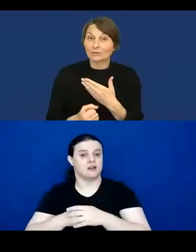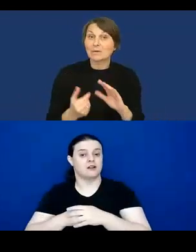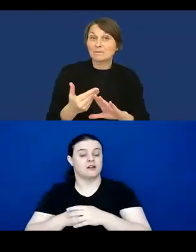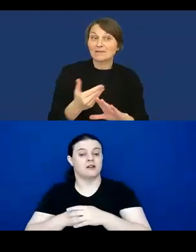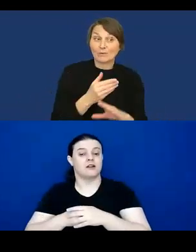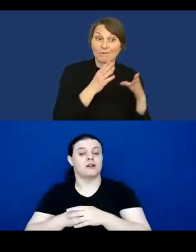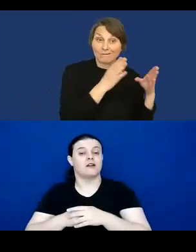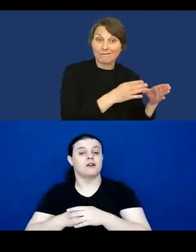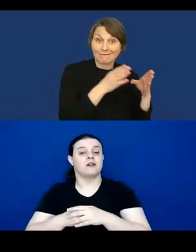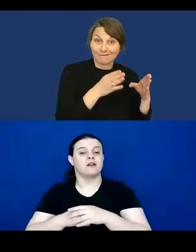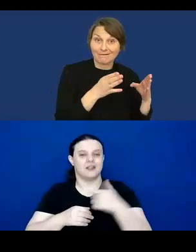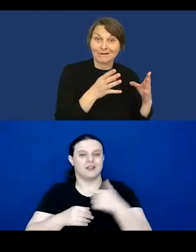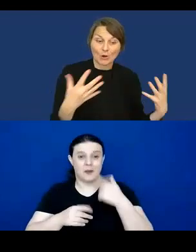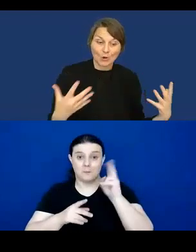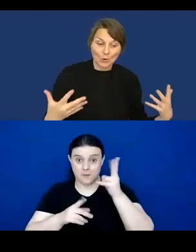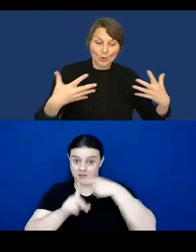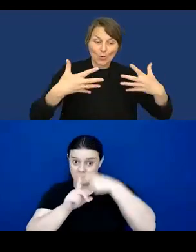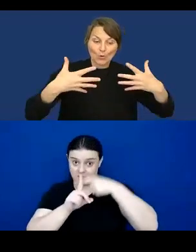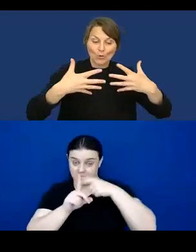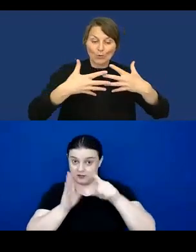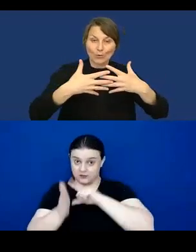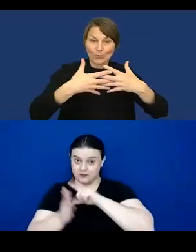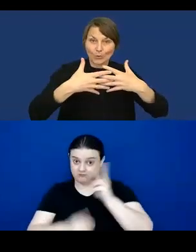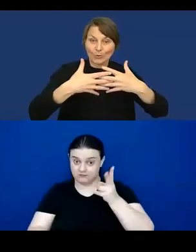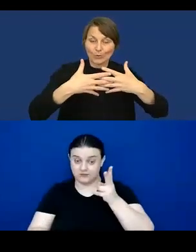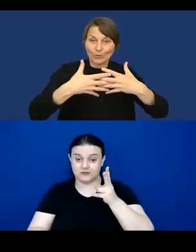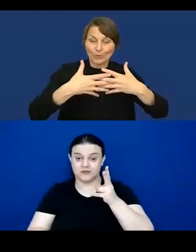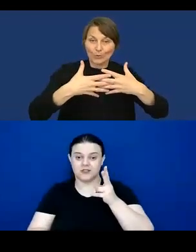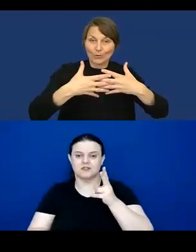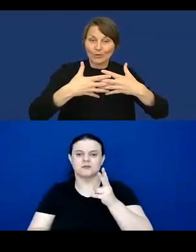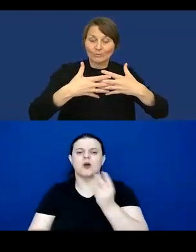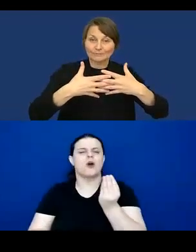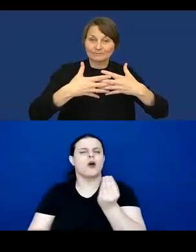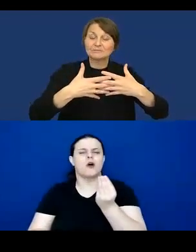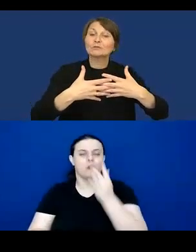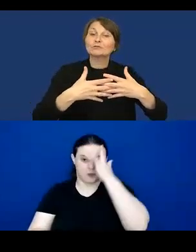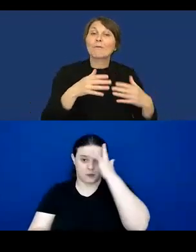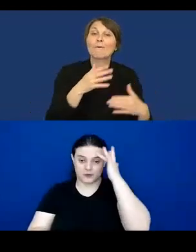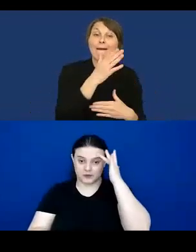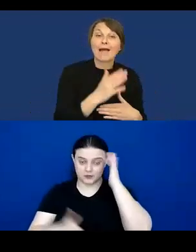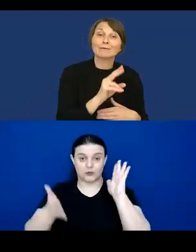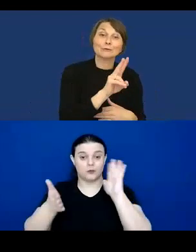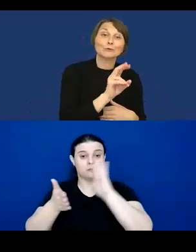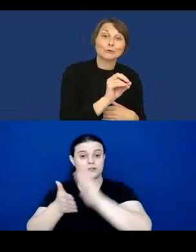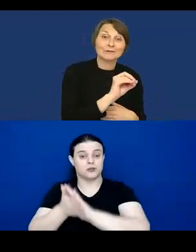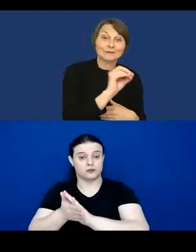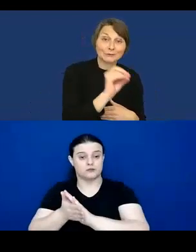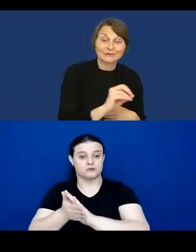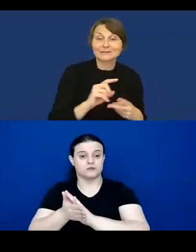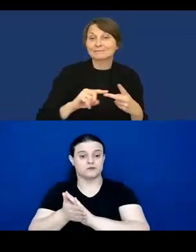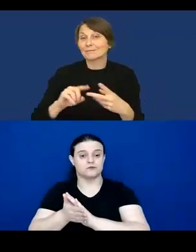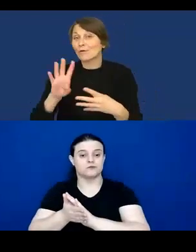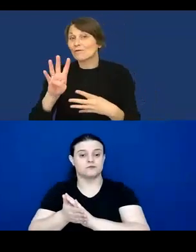the previous experiment. So half of them are of 20 degrees Celsius, the other half are 40